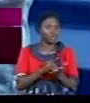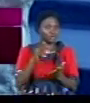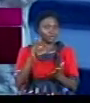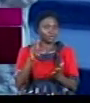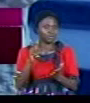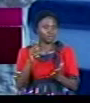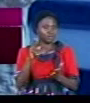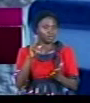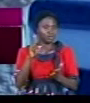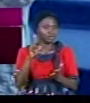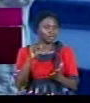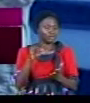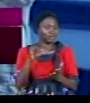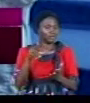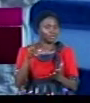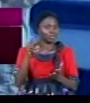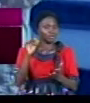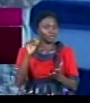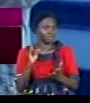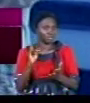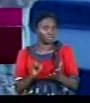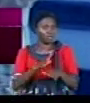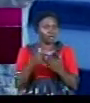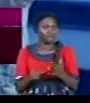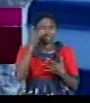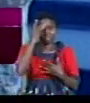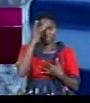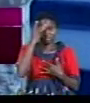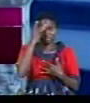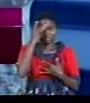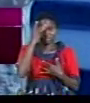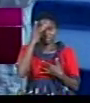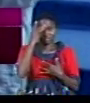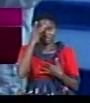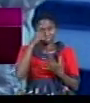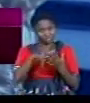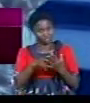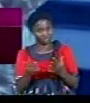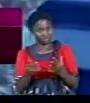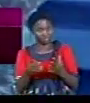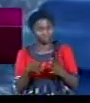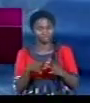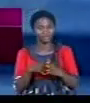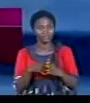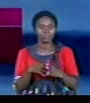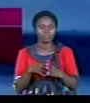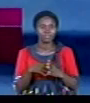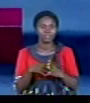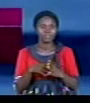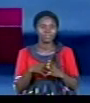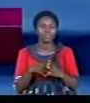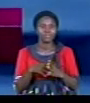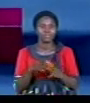symptoms disappeared. Hannah, please tell your testimony. Church, praise the